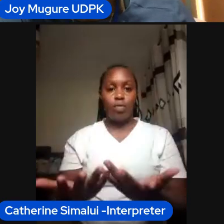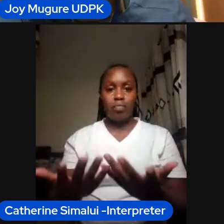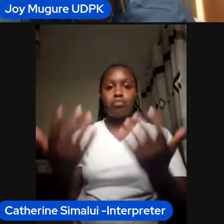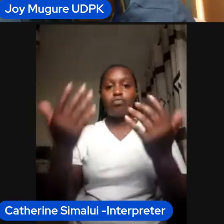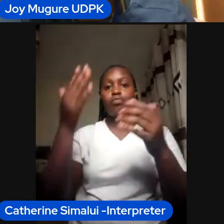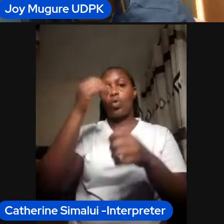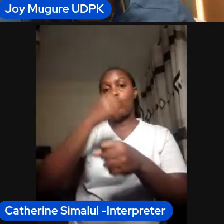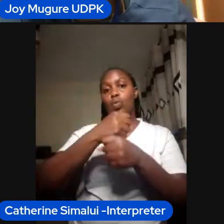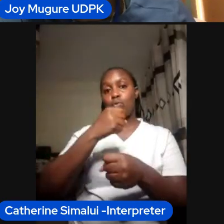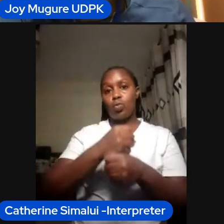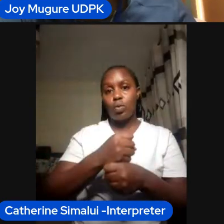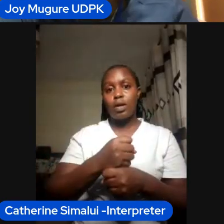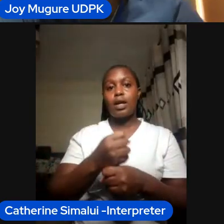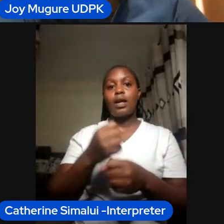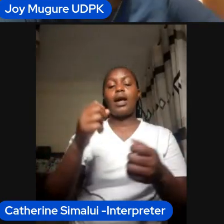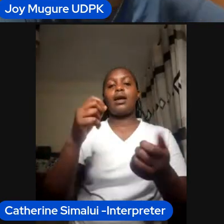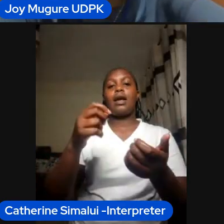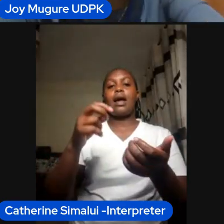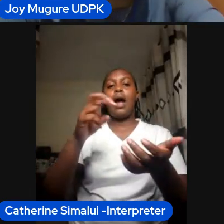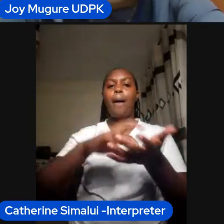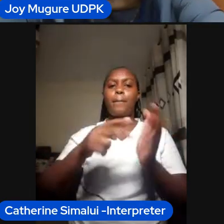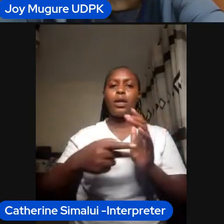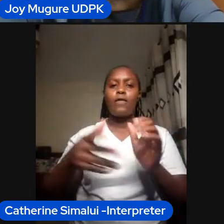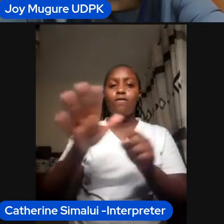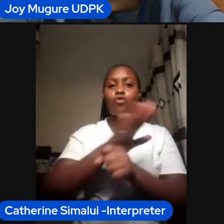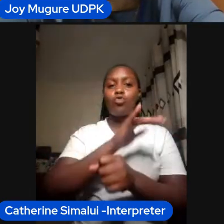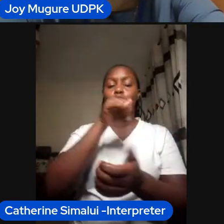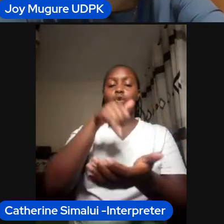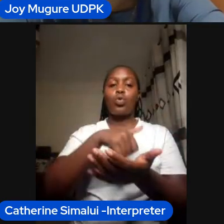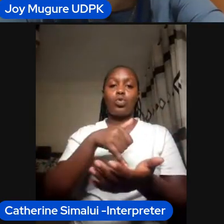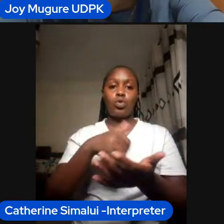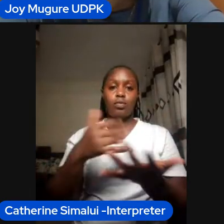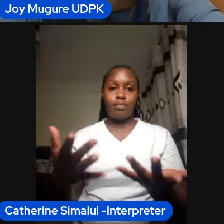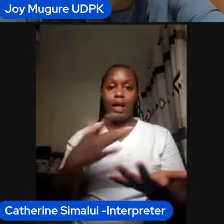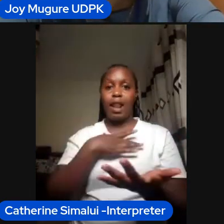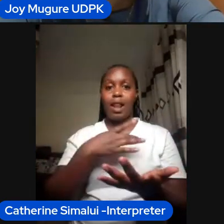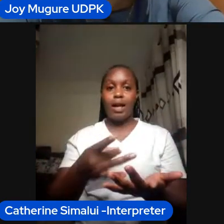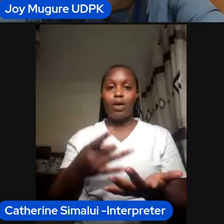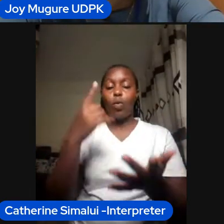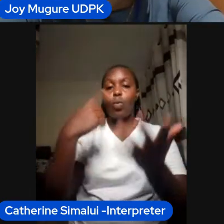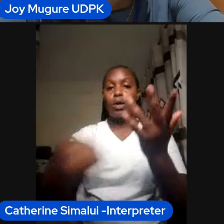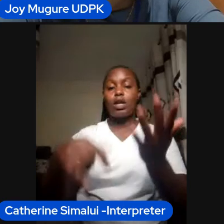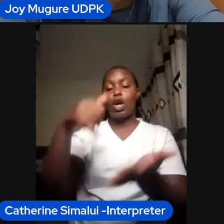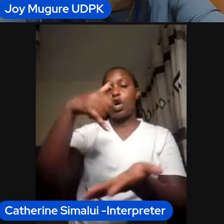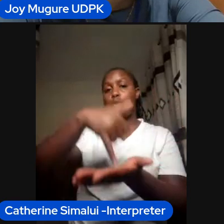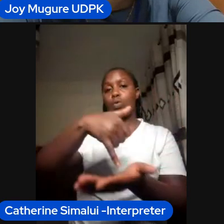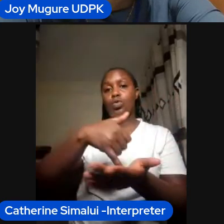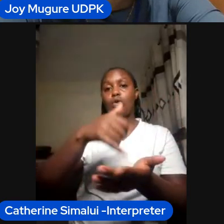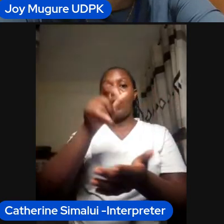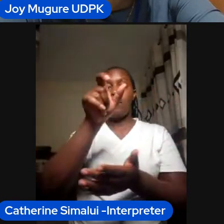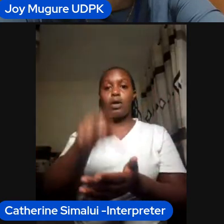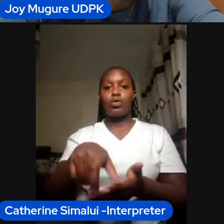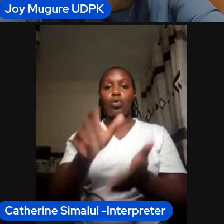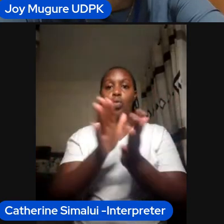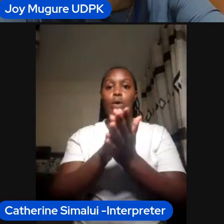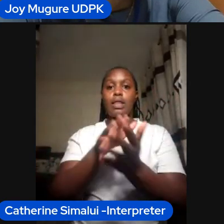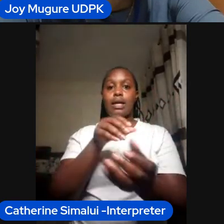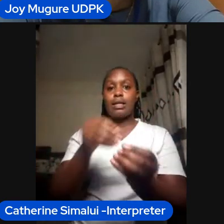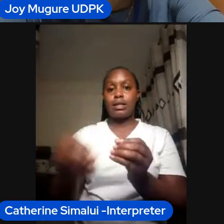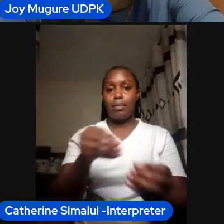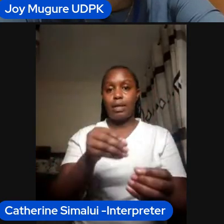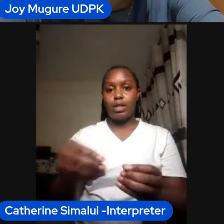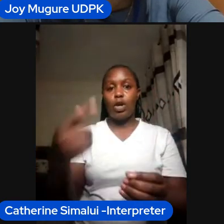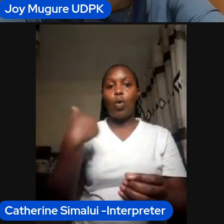meaningful inclusion, like inclusion of persons with disabilities. We are being included in every stage